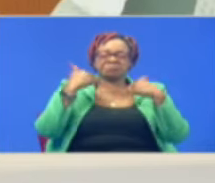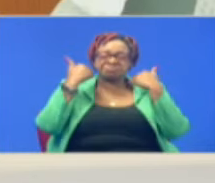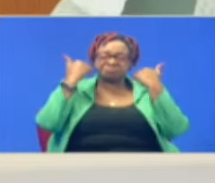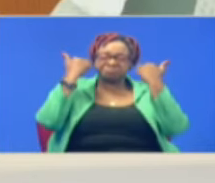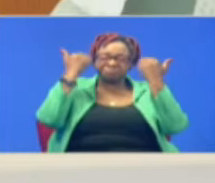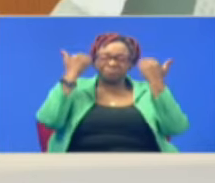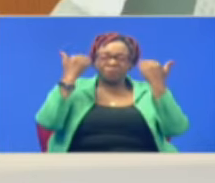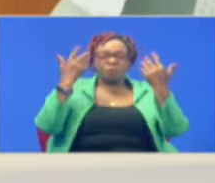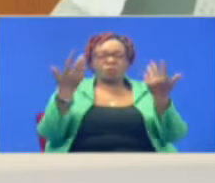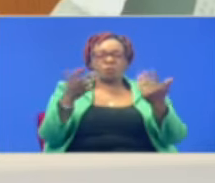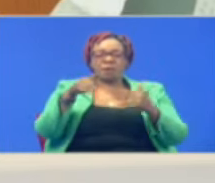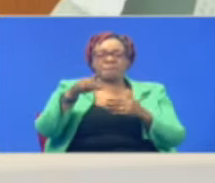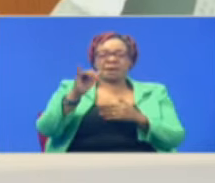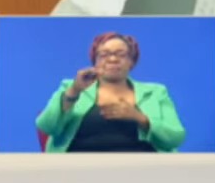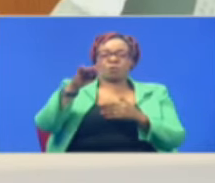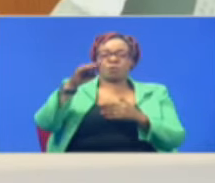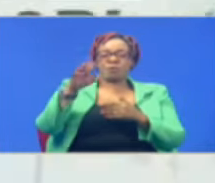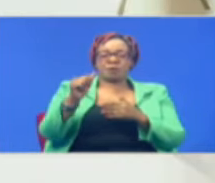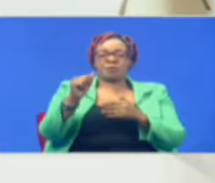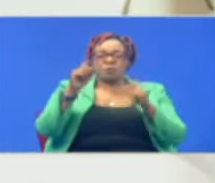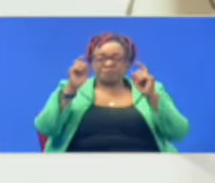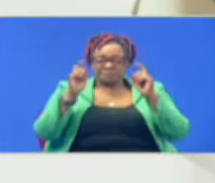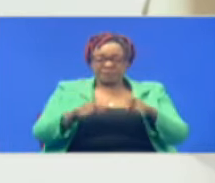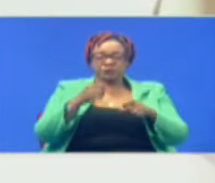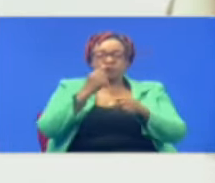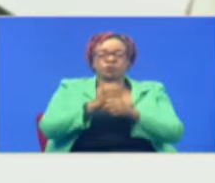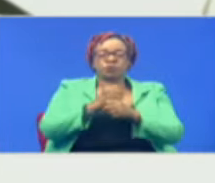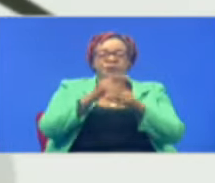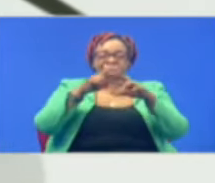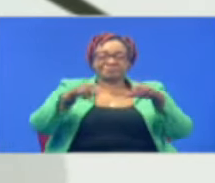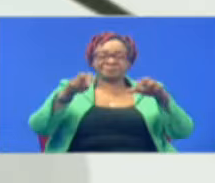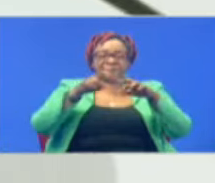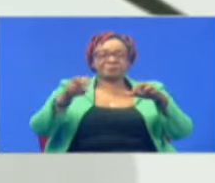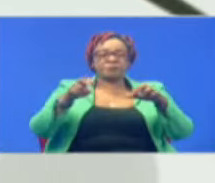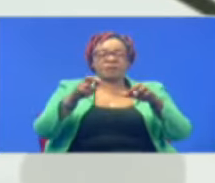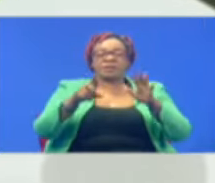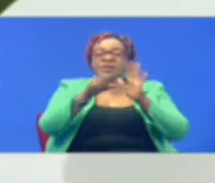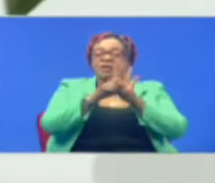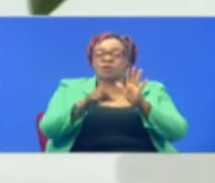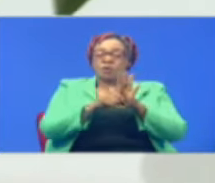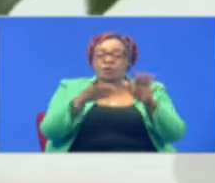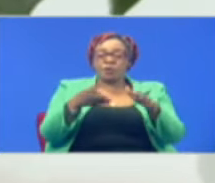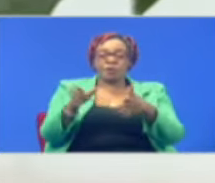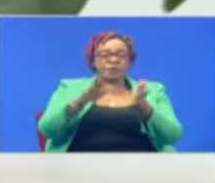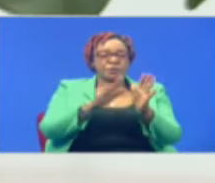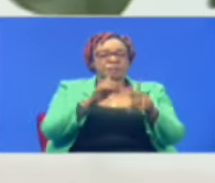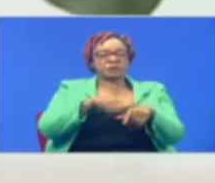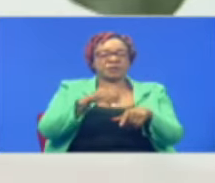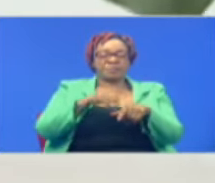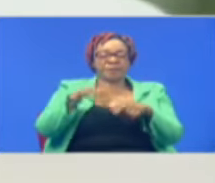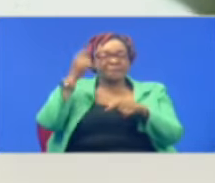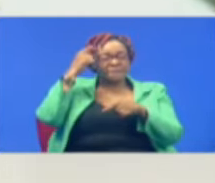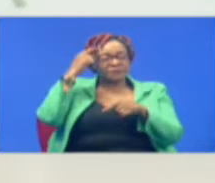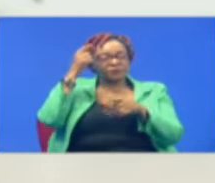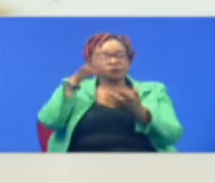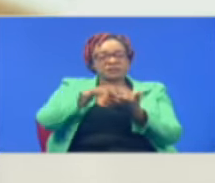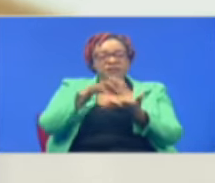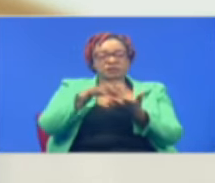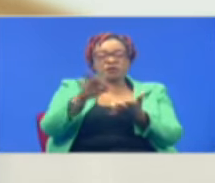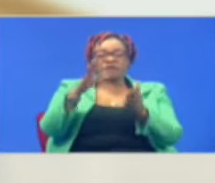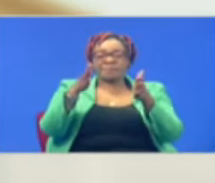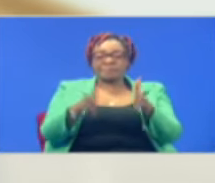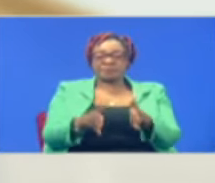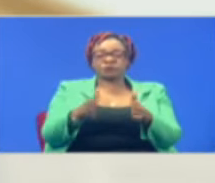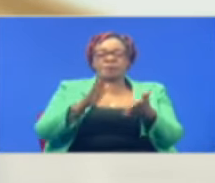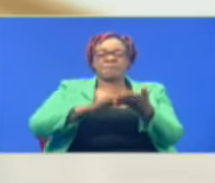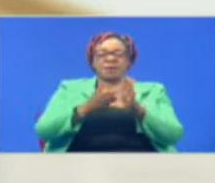even bipolar, we have to do tests. In the legal corridors, once the mental state of a man accused of such an offence becomes of